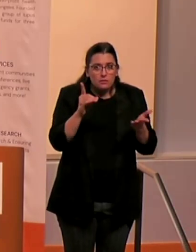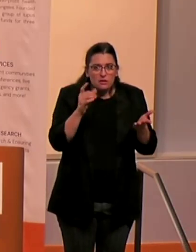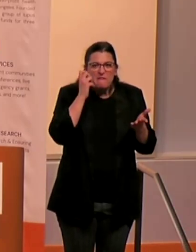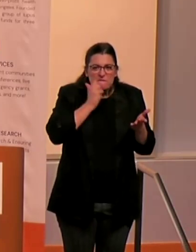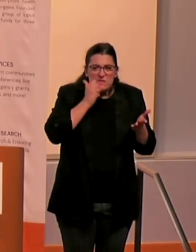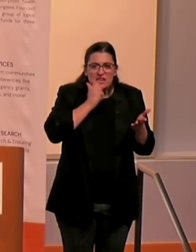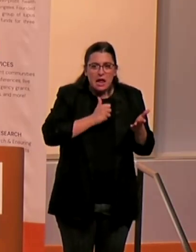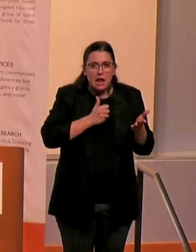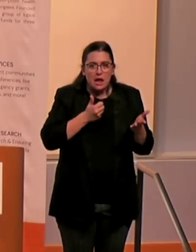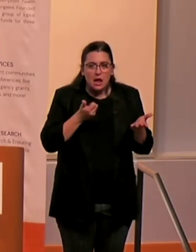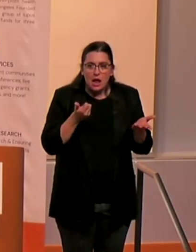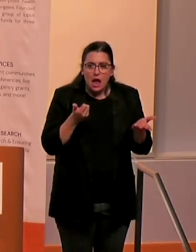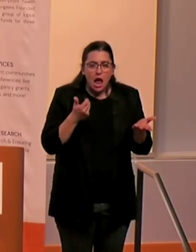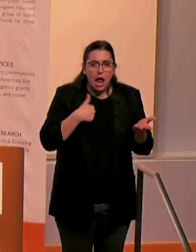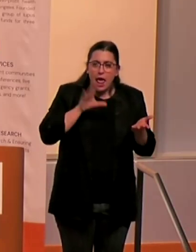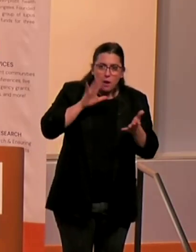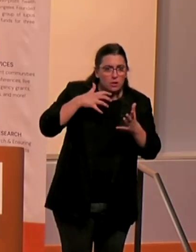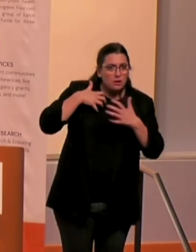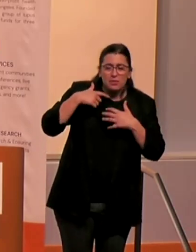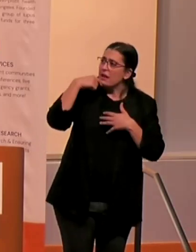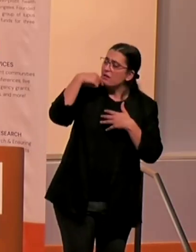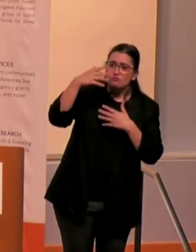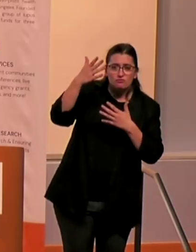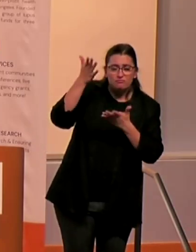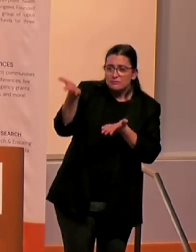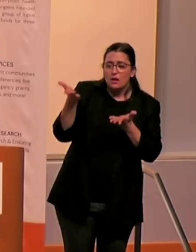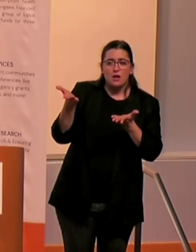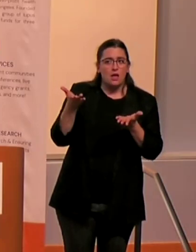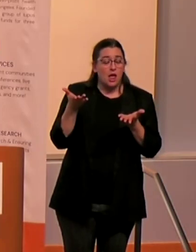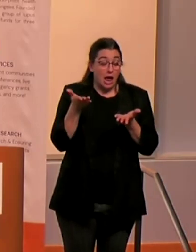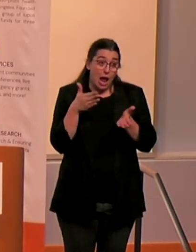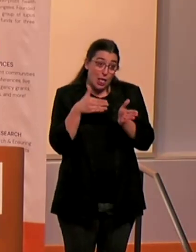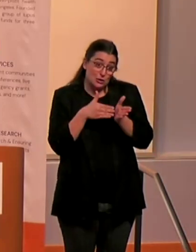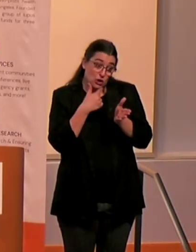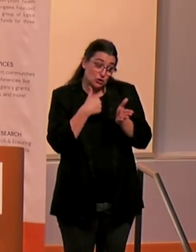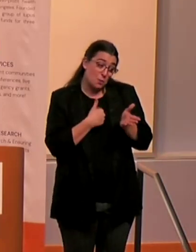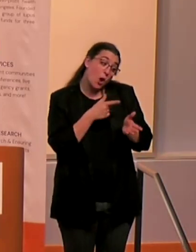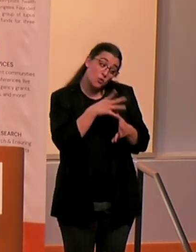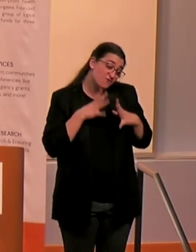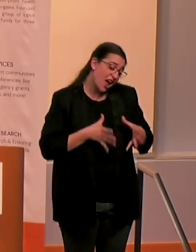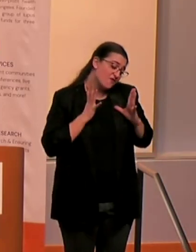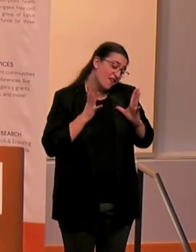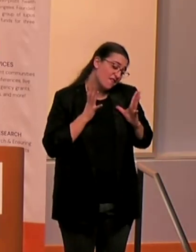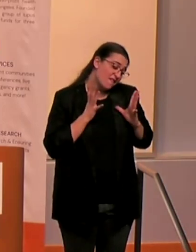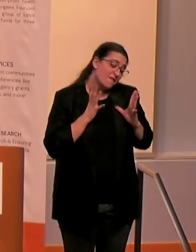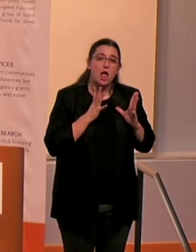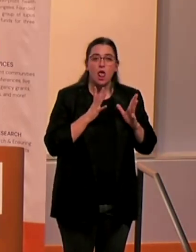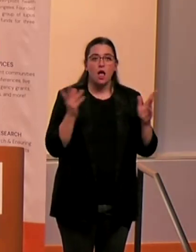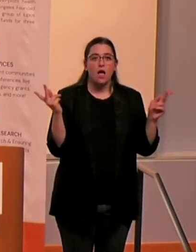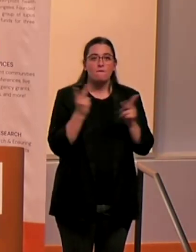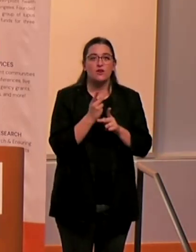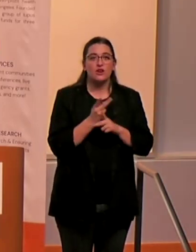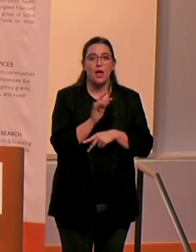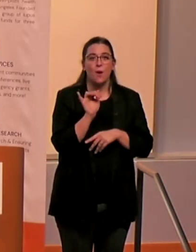kept saying, "Your labs, your numbers, they're fine." Turns out I had fibromyalgia. And if I